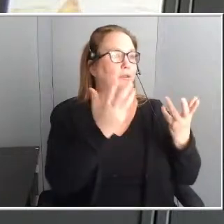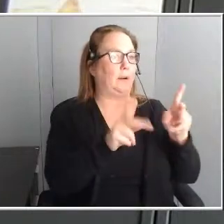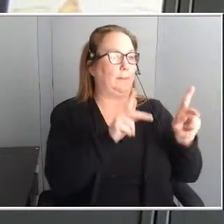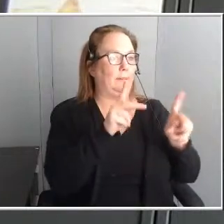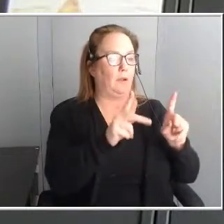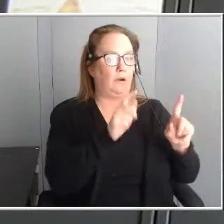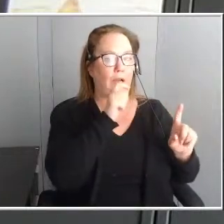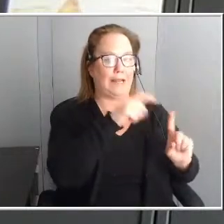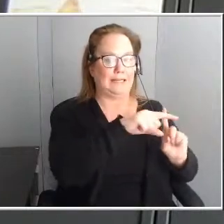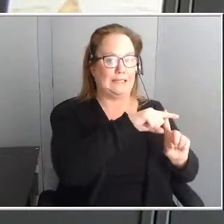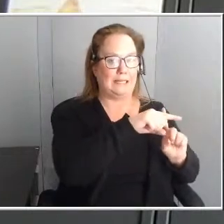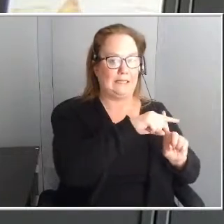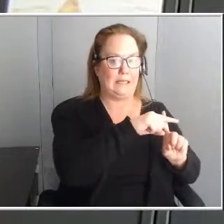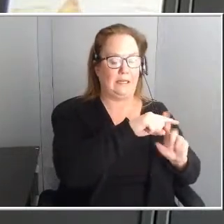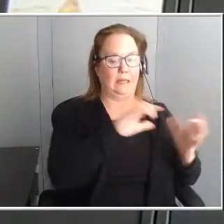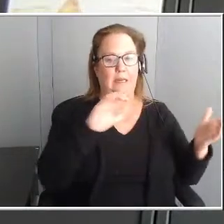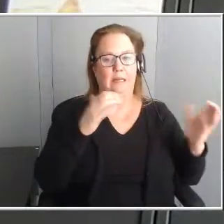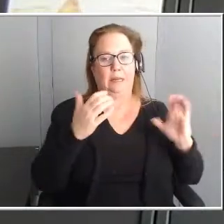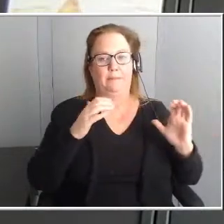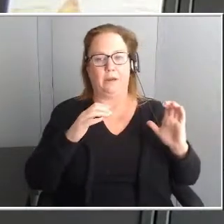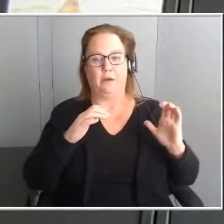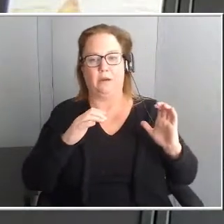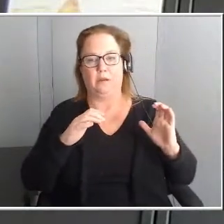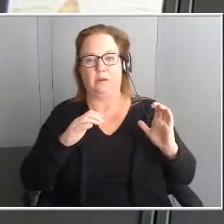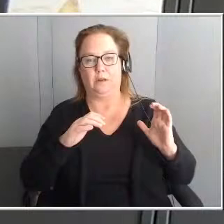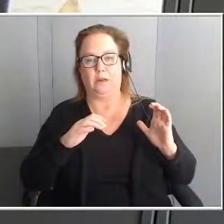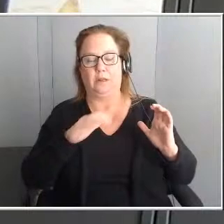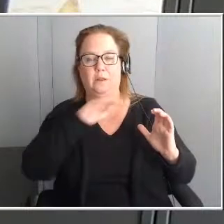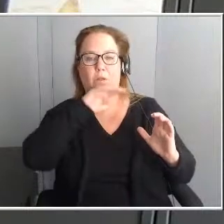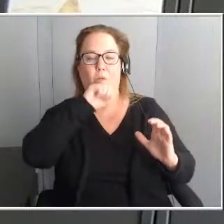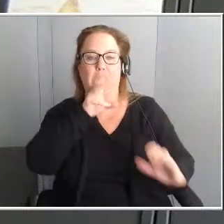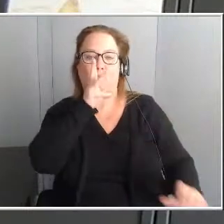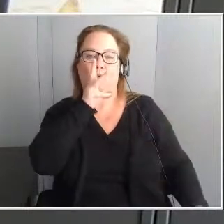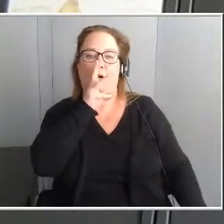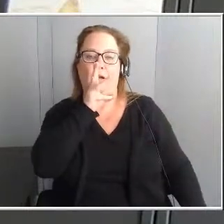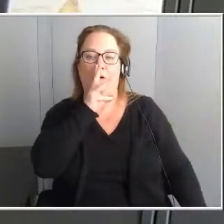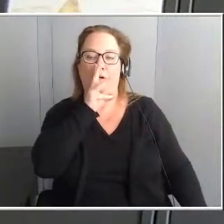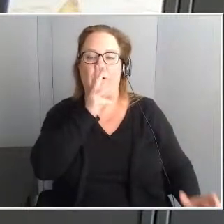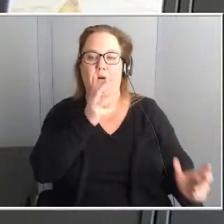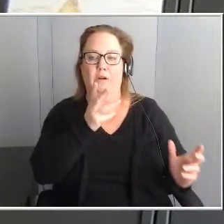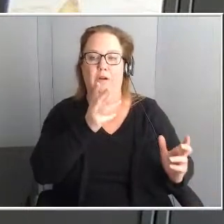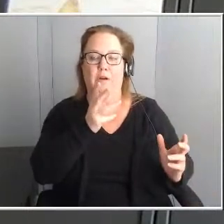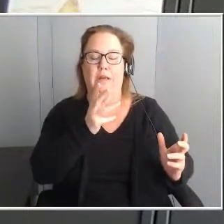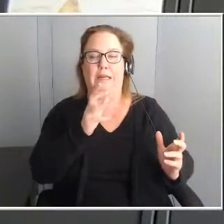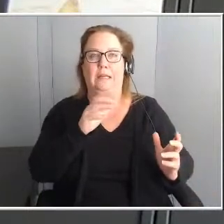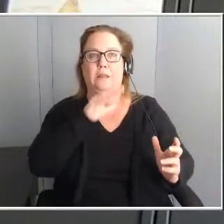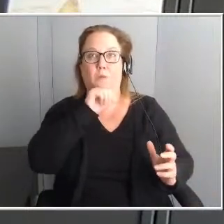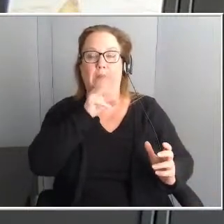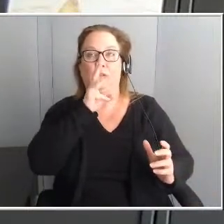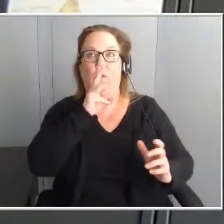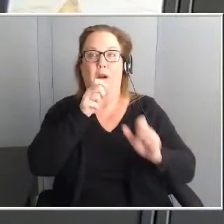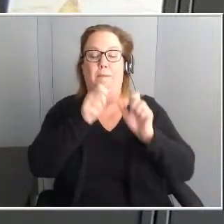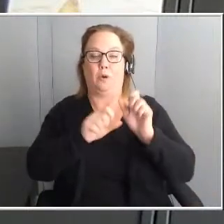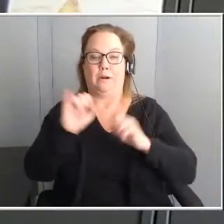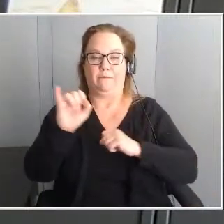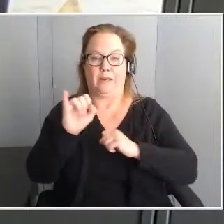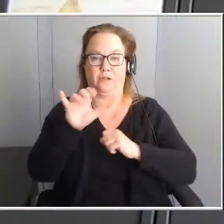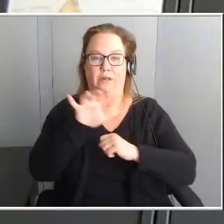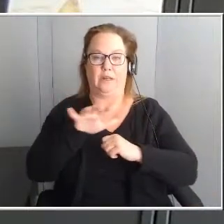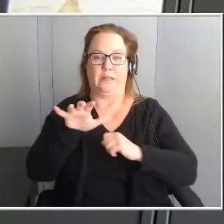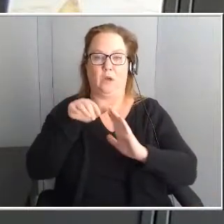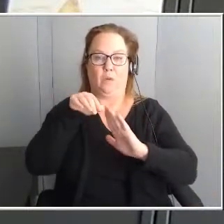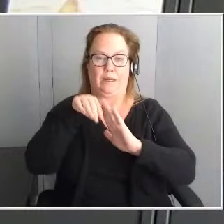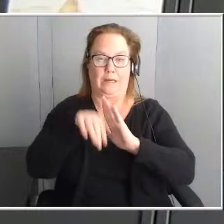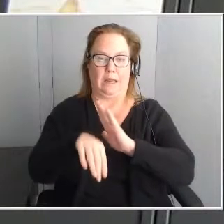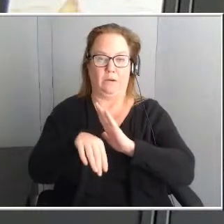aren't testing, and you don't know versus difference in the amount that they're shedding. It seems that the amount that's shed per infection on average is going